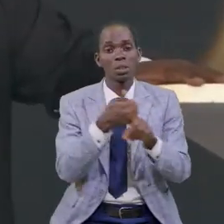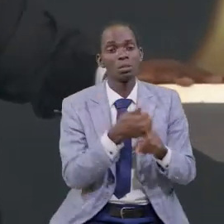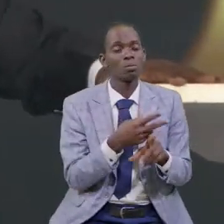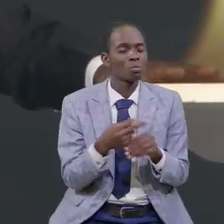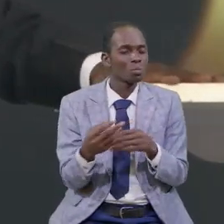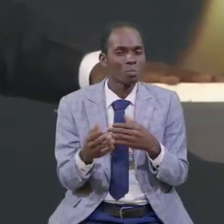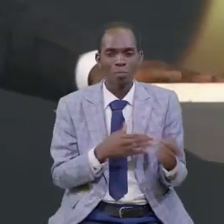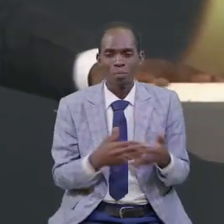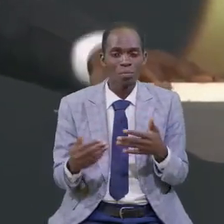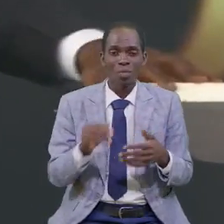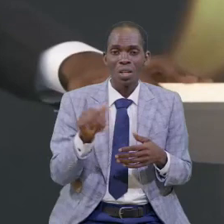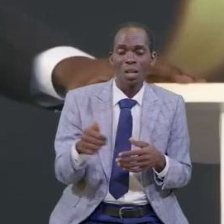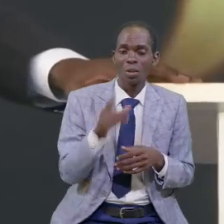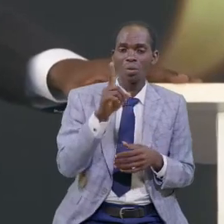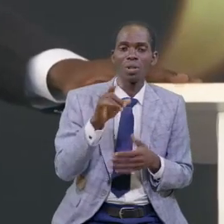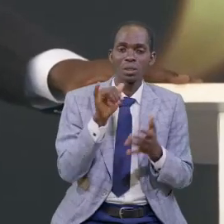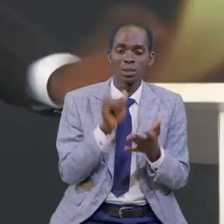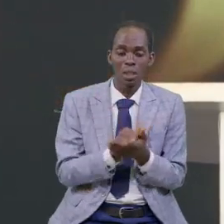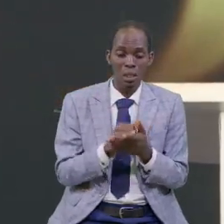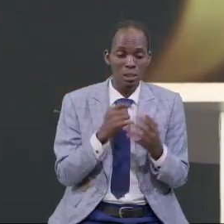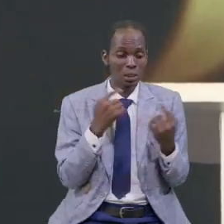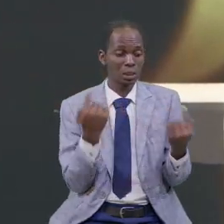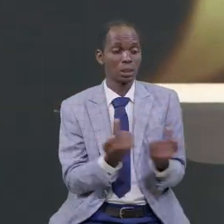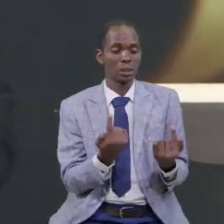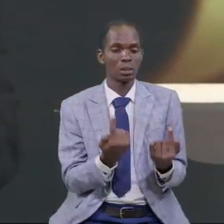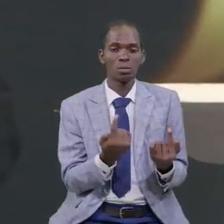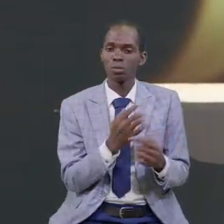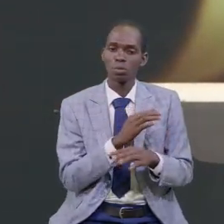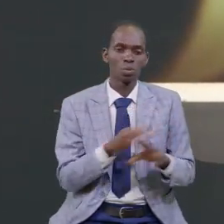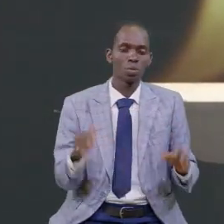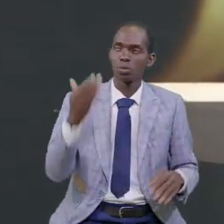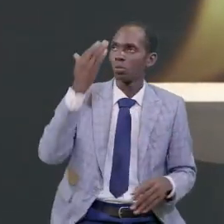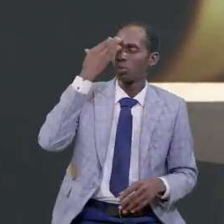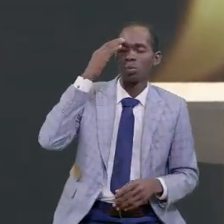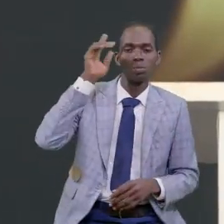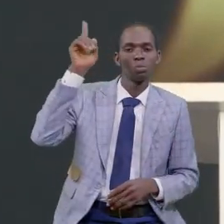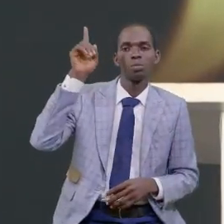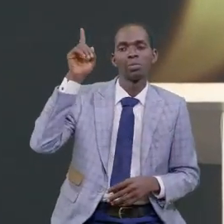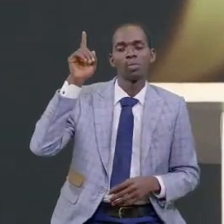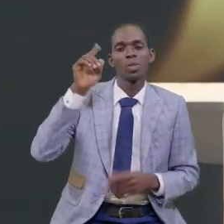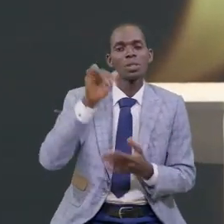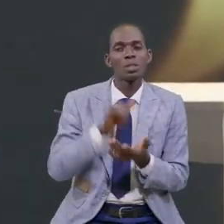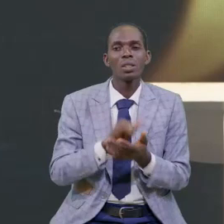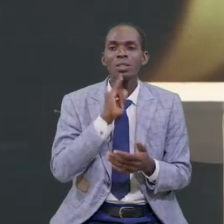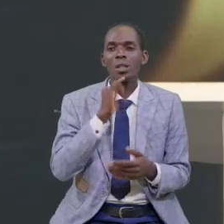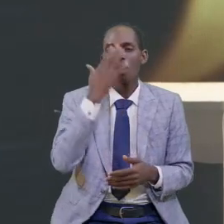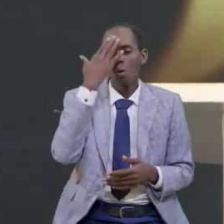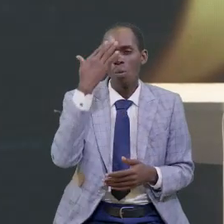sinneth has not seen him. That's why we don't give